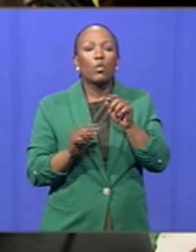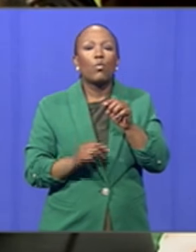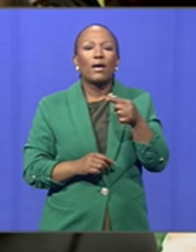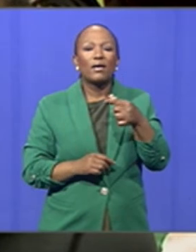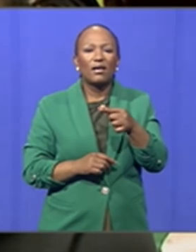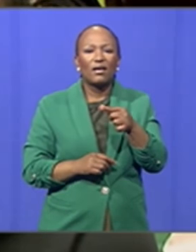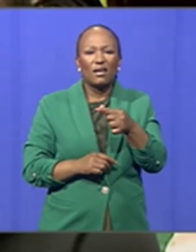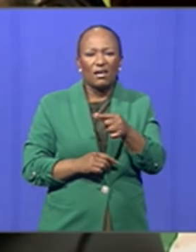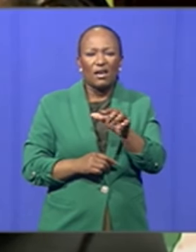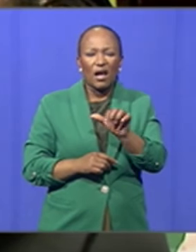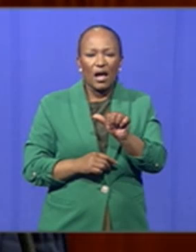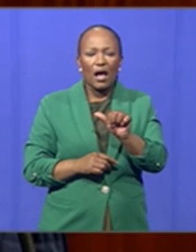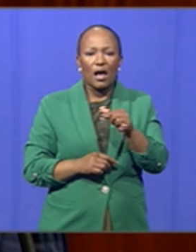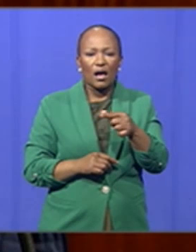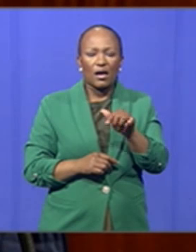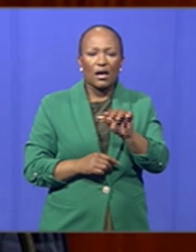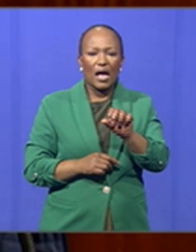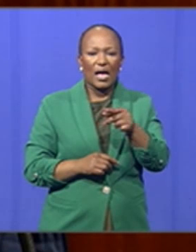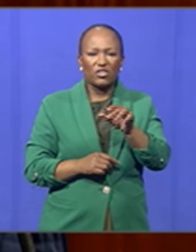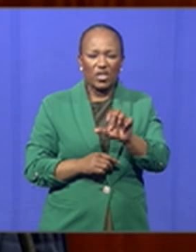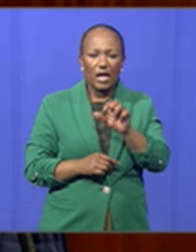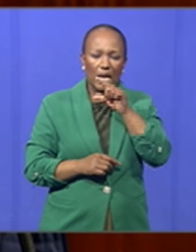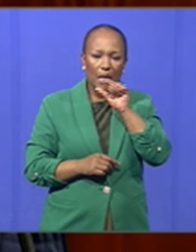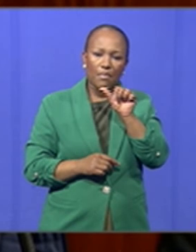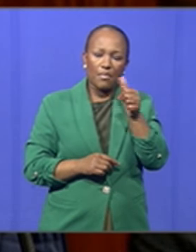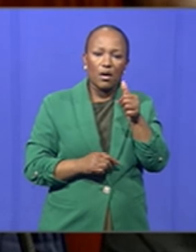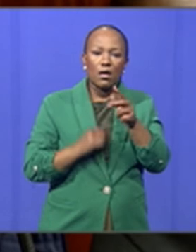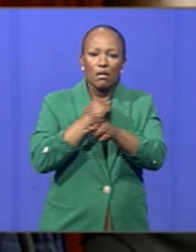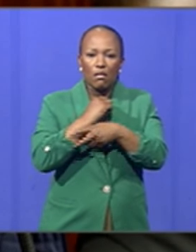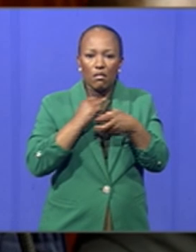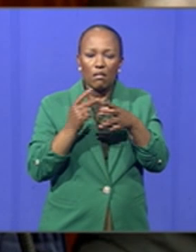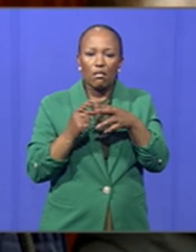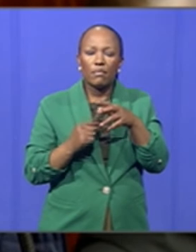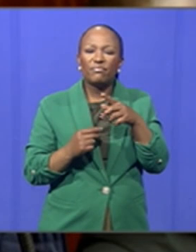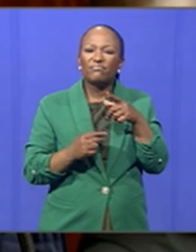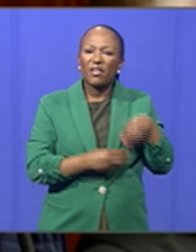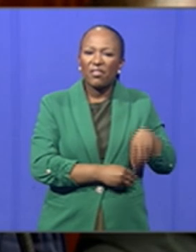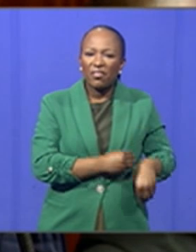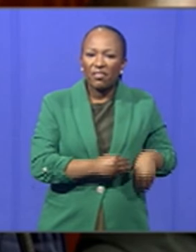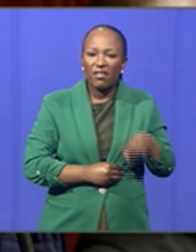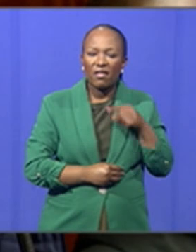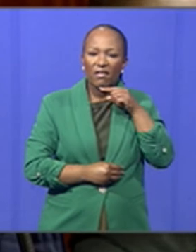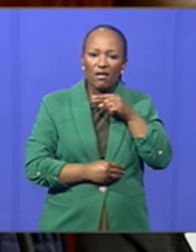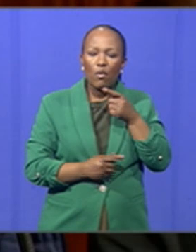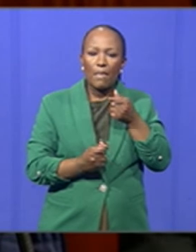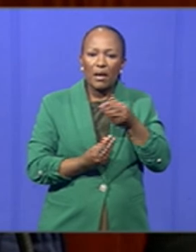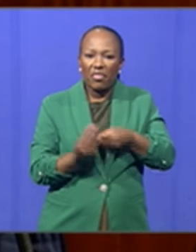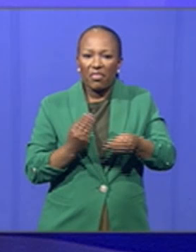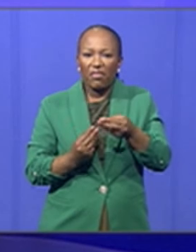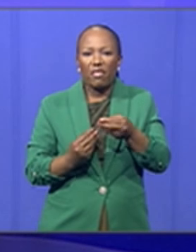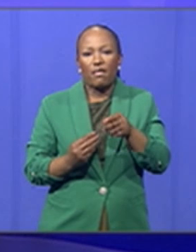le mosadi wa gagwe ba lebagane ditatofatšo tša bogodu bo manager le go gweba ka mašeleng ka mo go sego molaong.